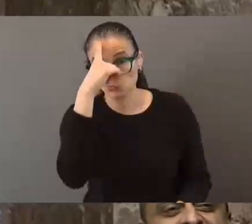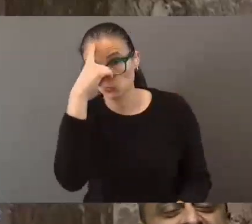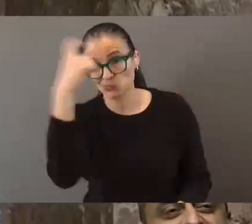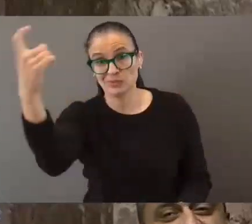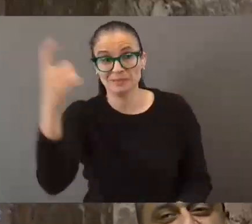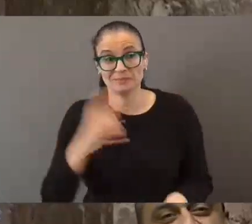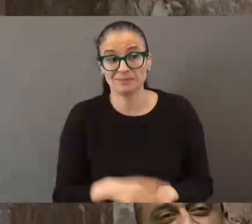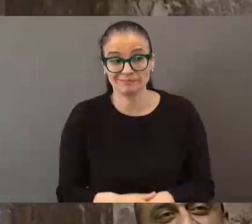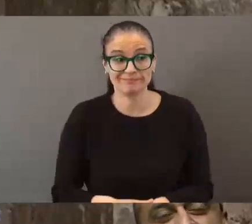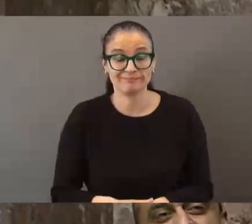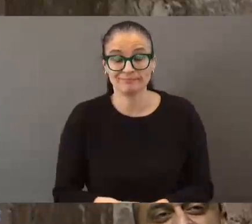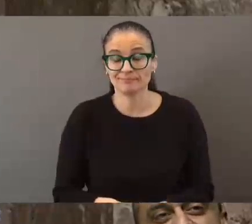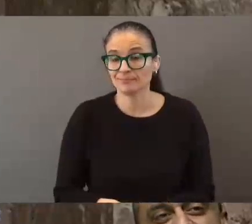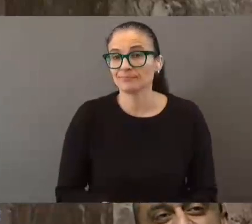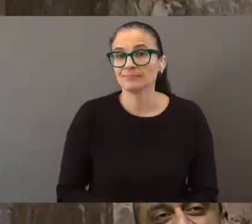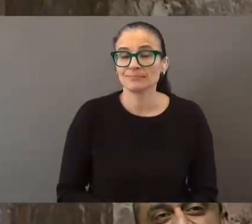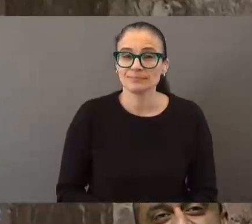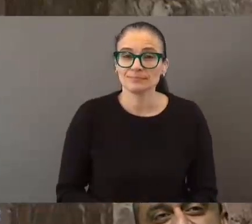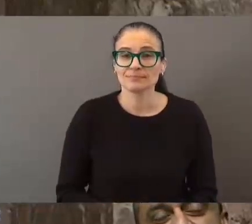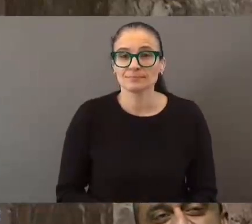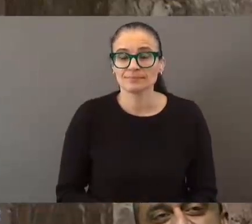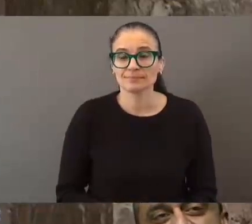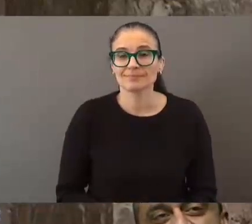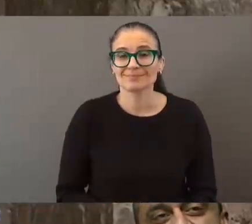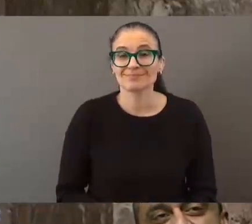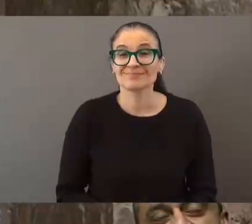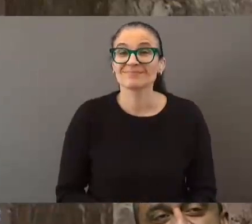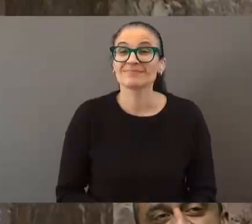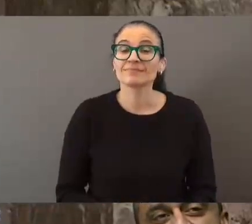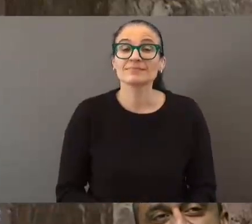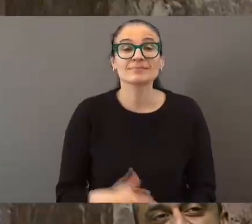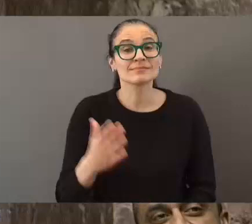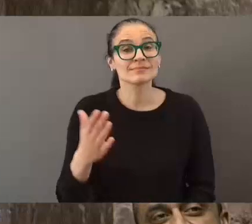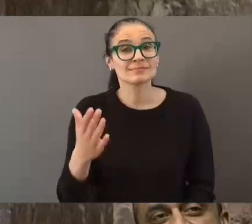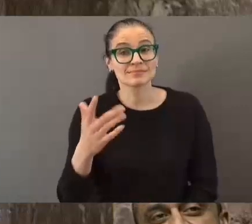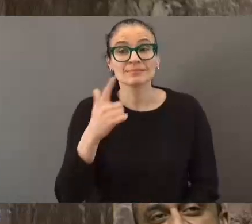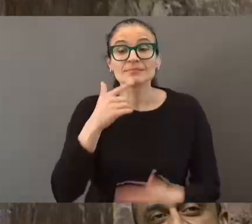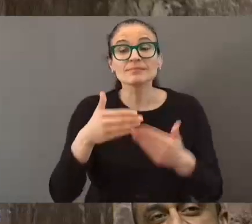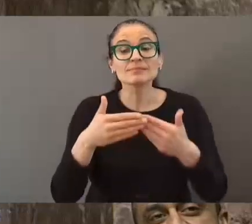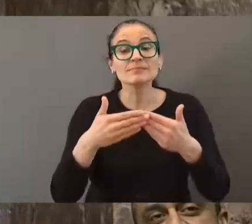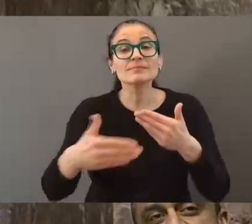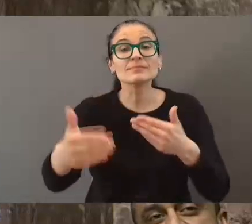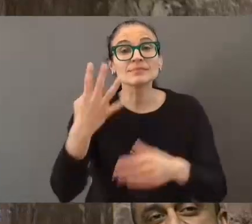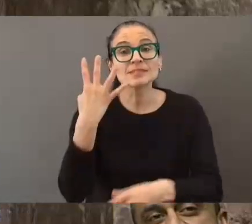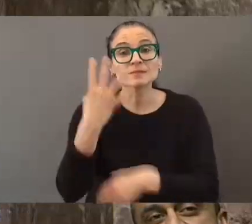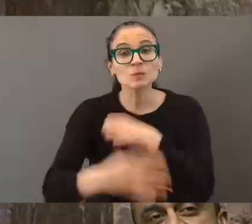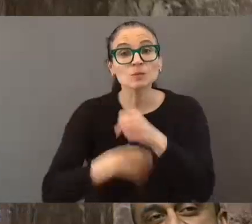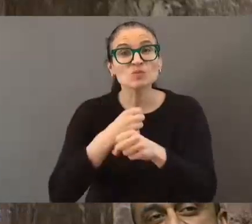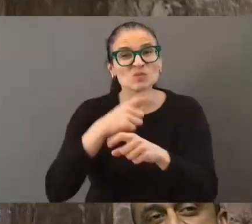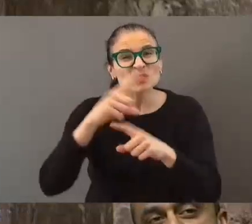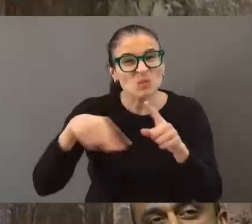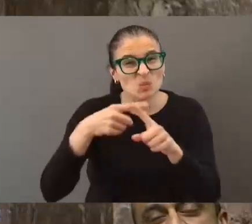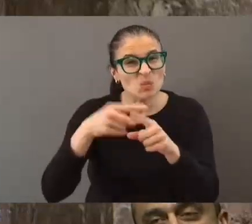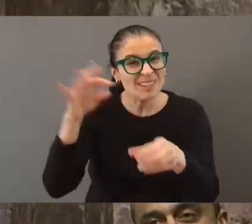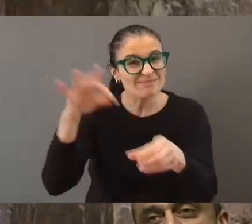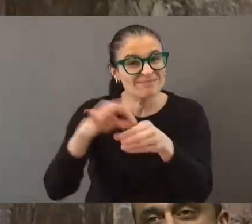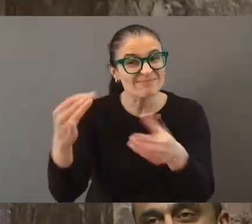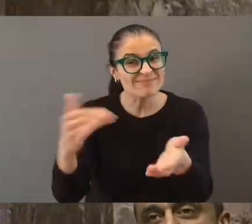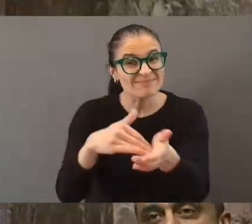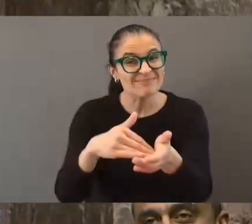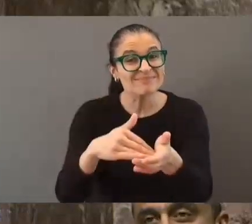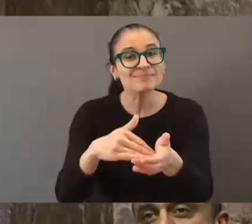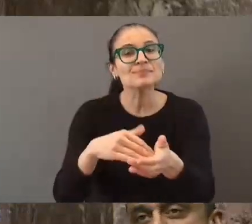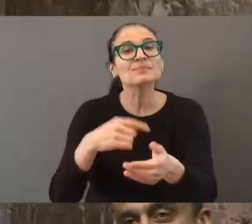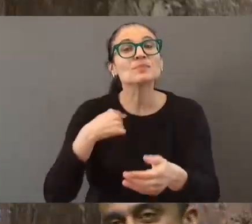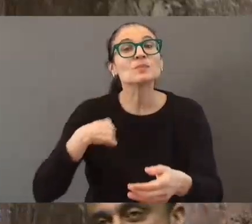Because, Honourable Speaker, 4 years from now, when we do go to the polls, we'll be going to a polls as a government that has been focused on what matters to